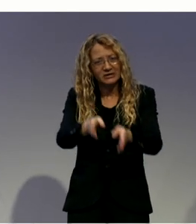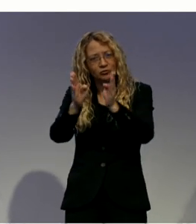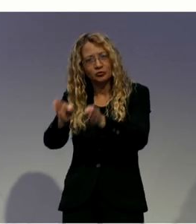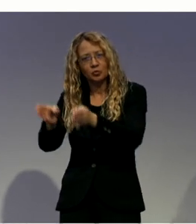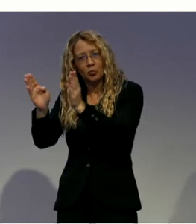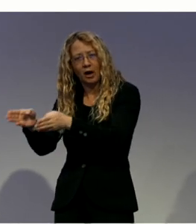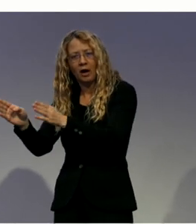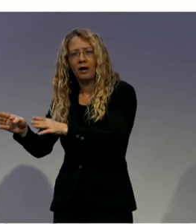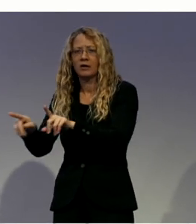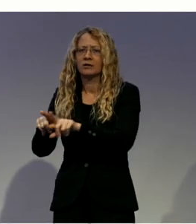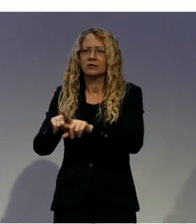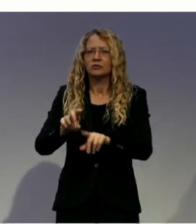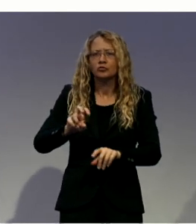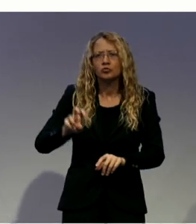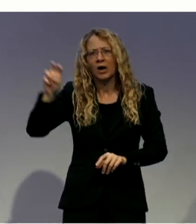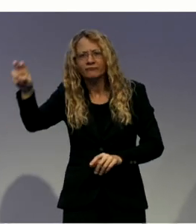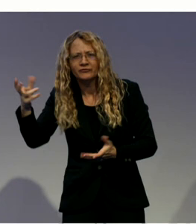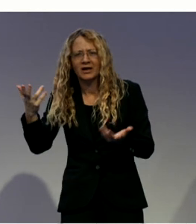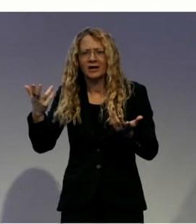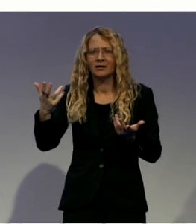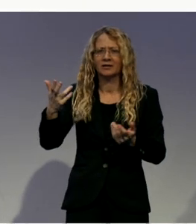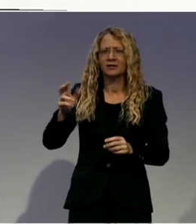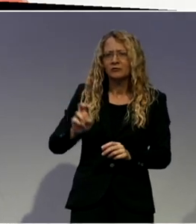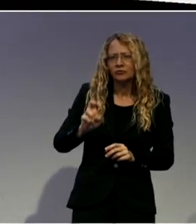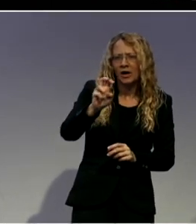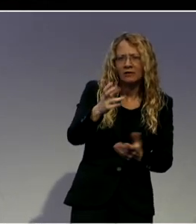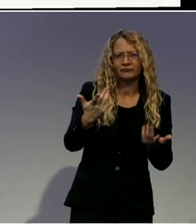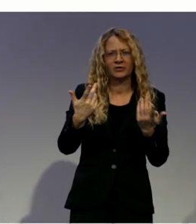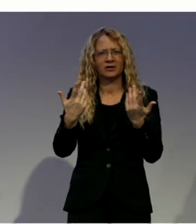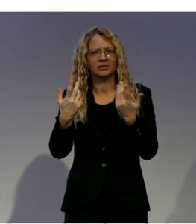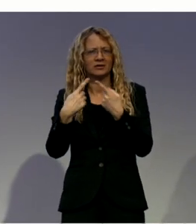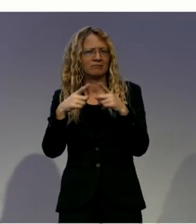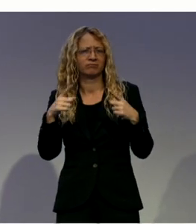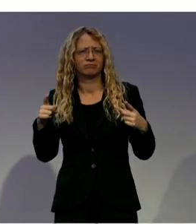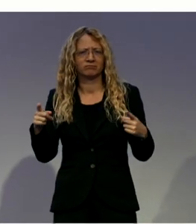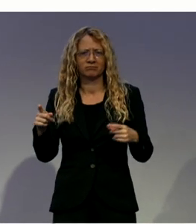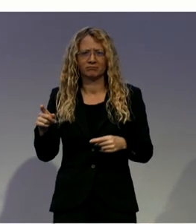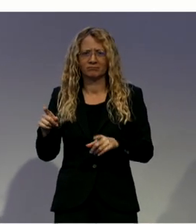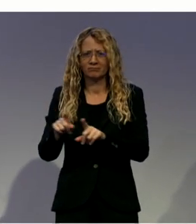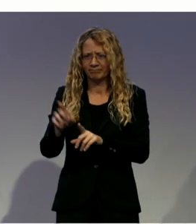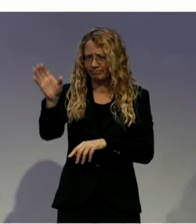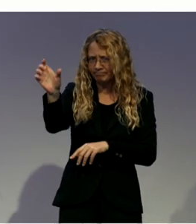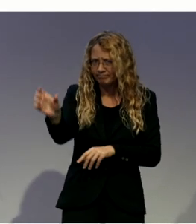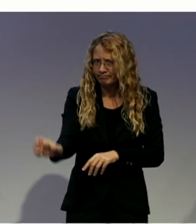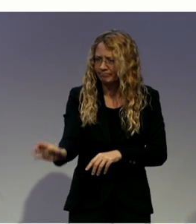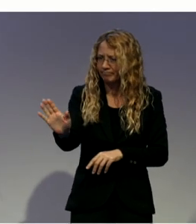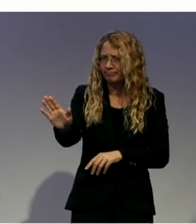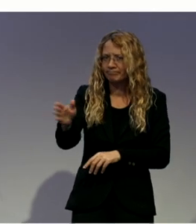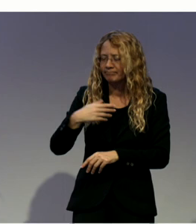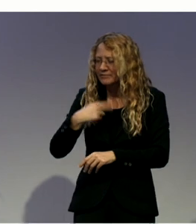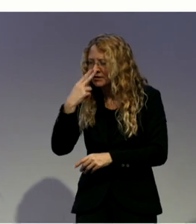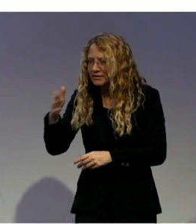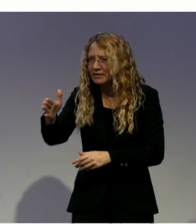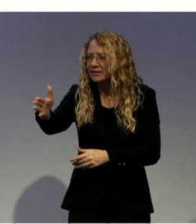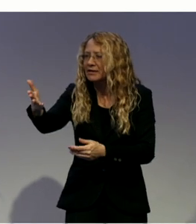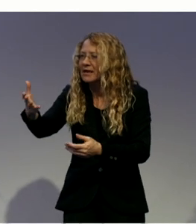stages in this journey, and everybody fits in a certain stage. So I hope that we concluded time over. I mean,